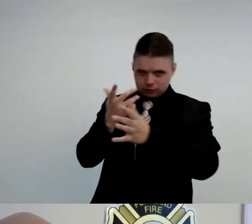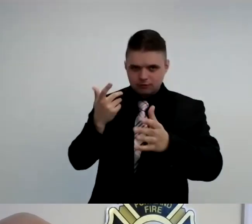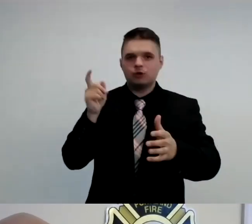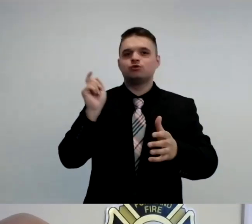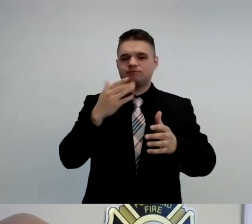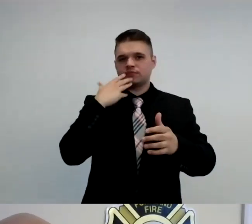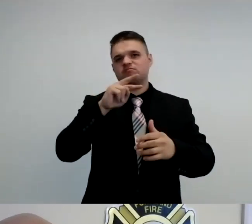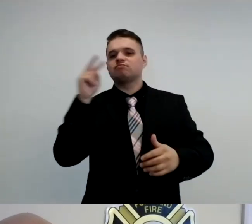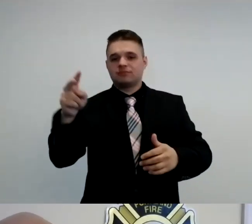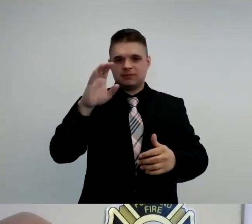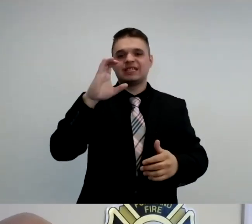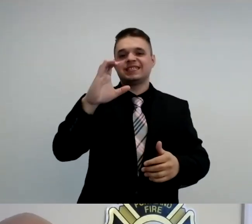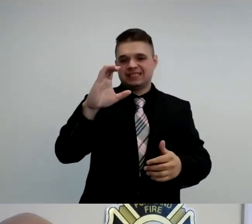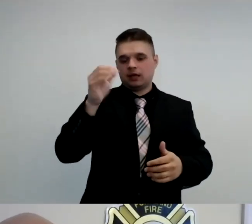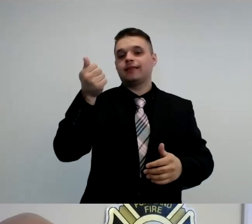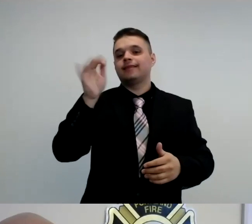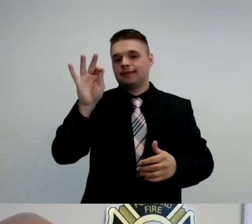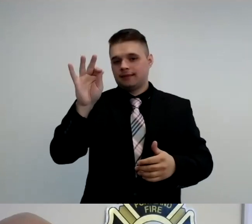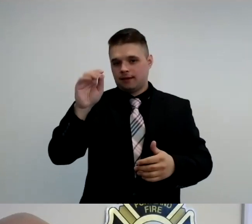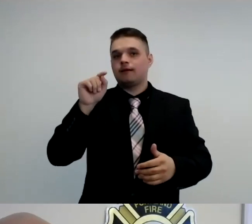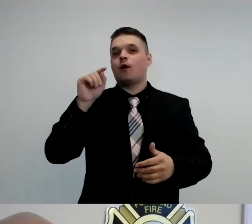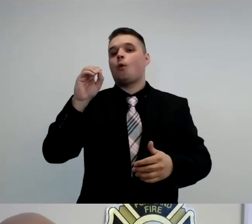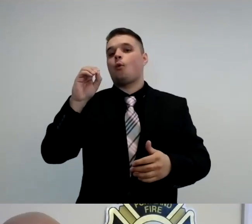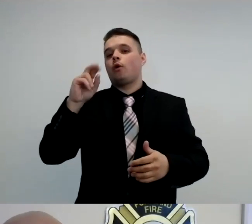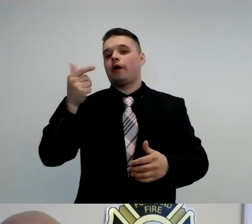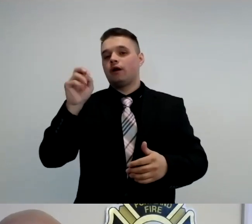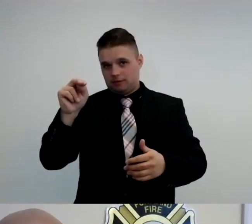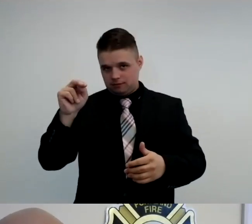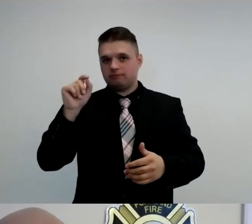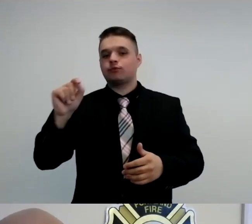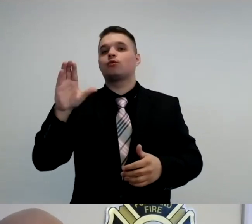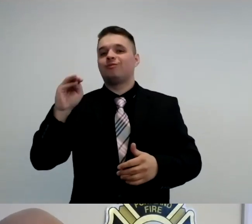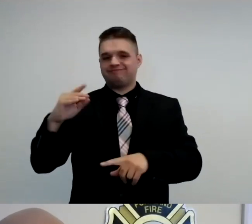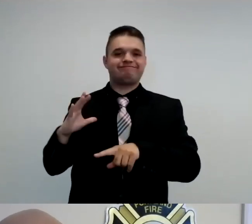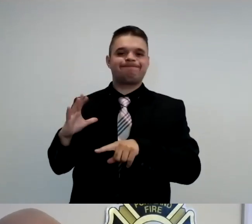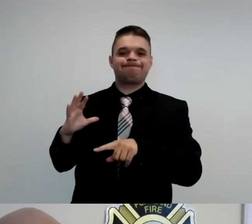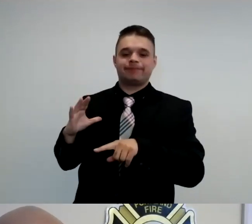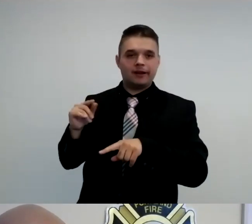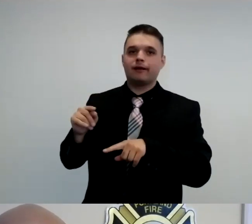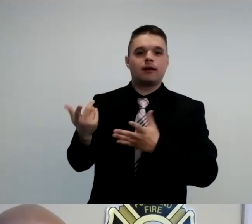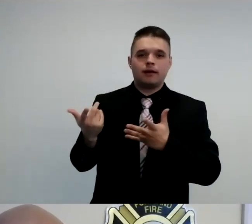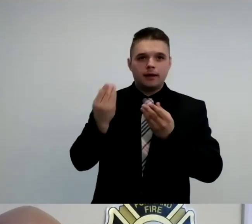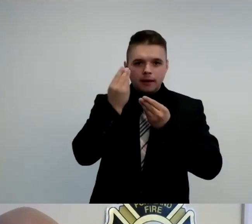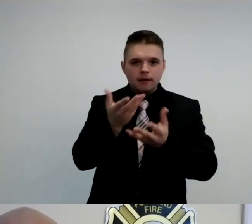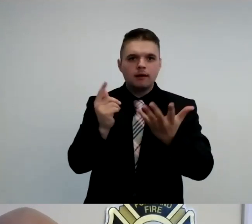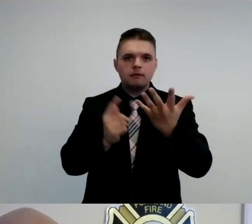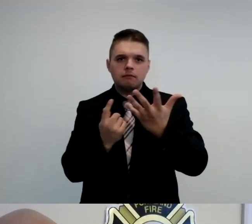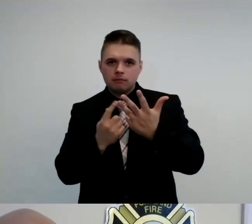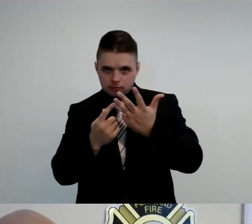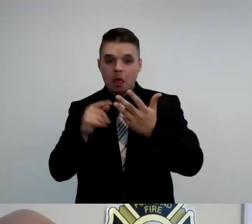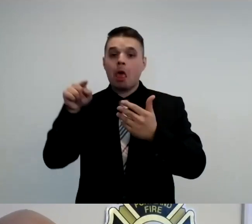own home. The tool is extremely user-friendly and will provide you with the latest information from the World Health Organization and Centers for Disease